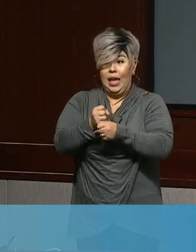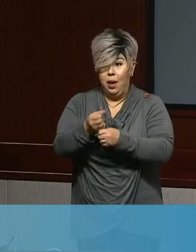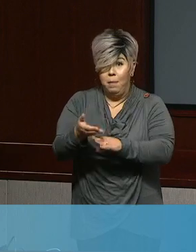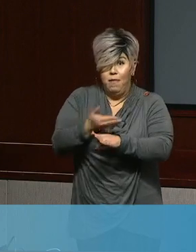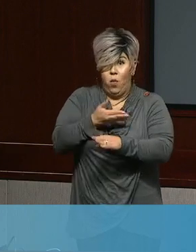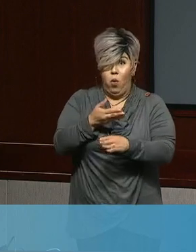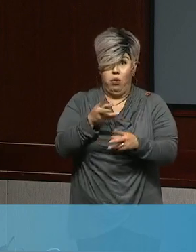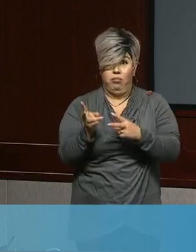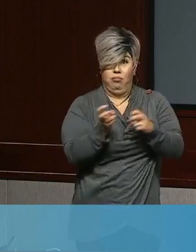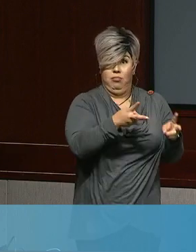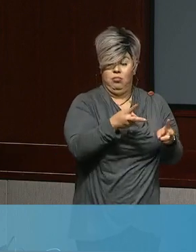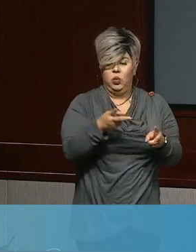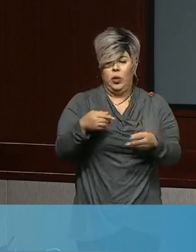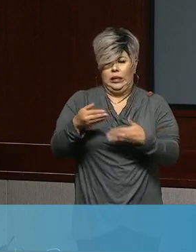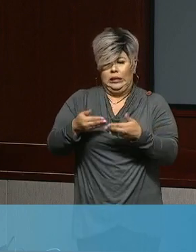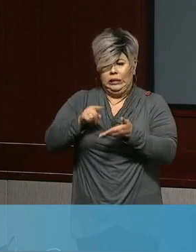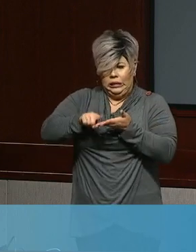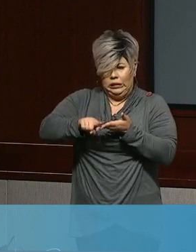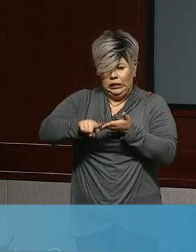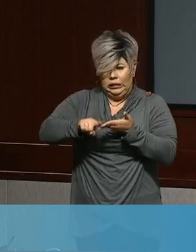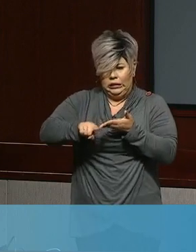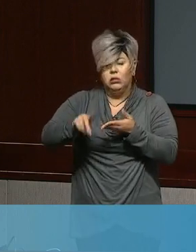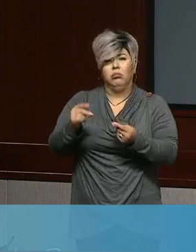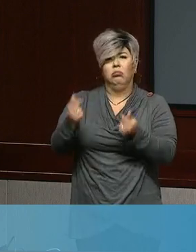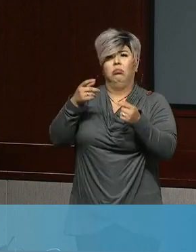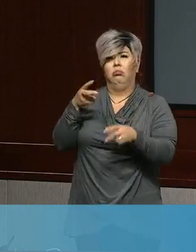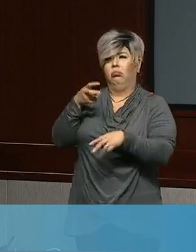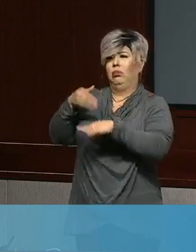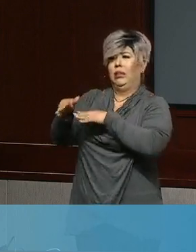that county of residents right away.